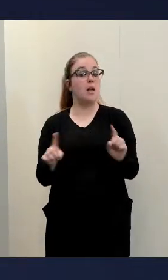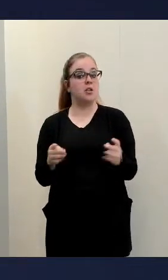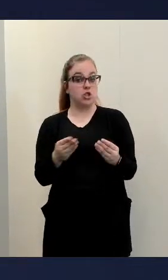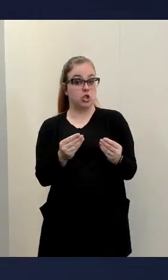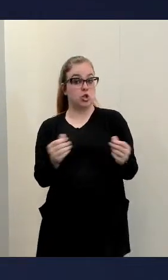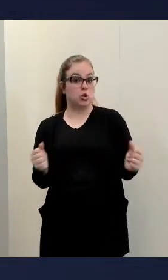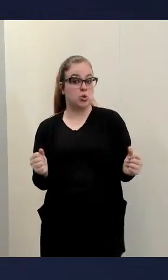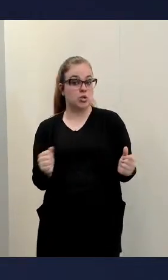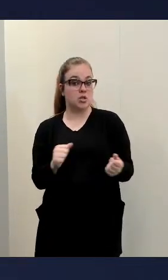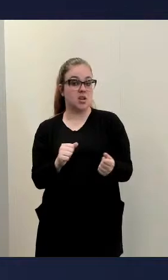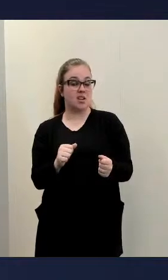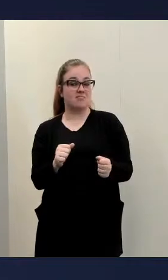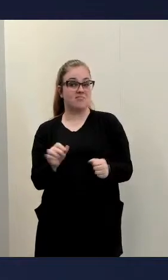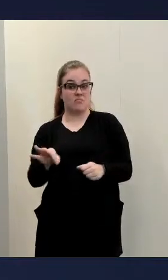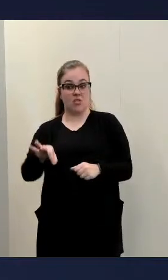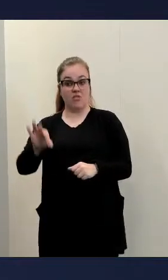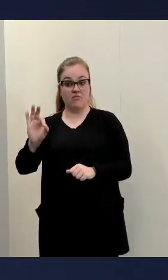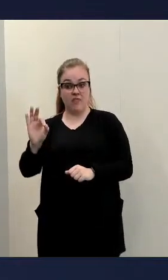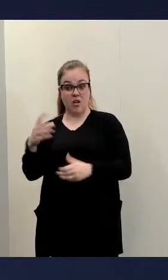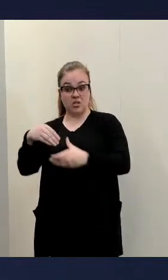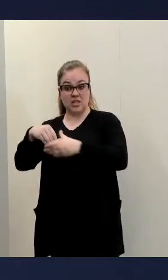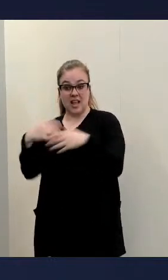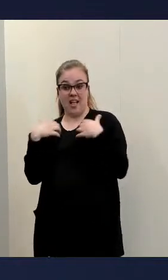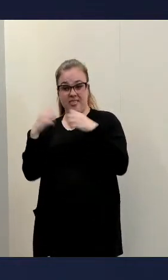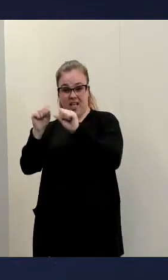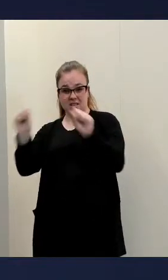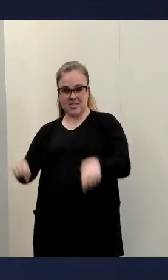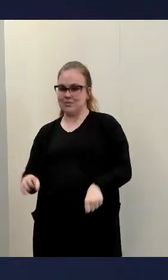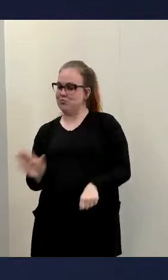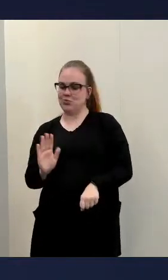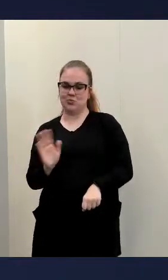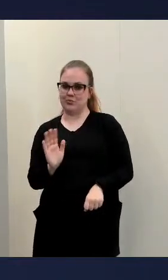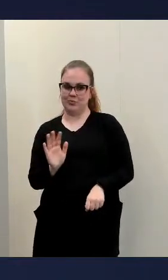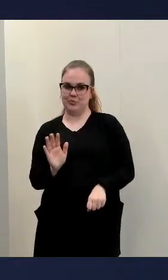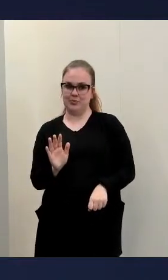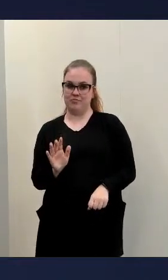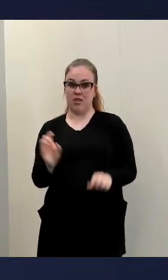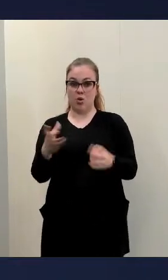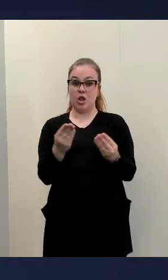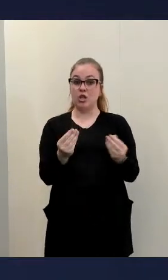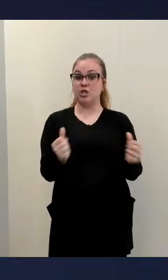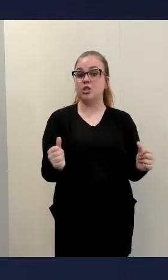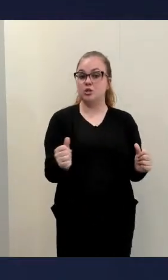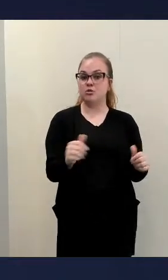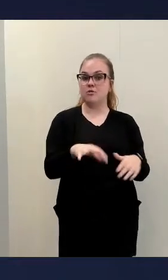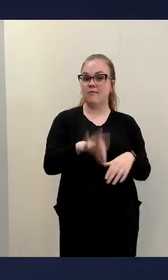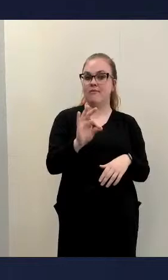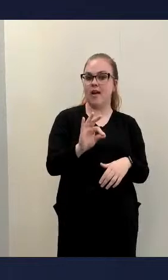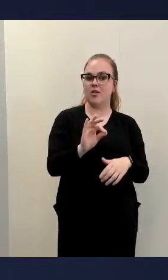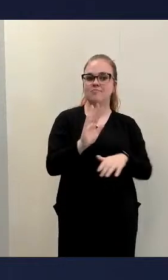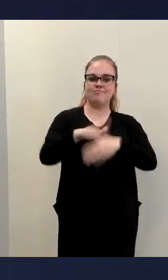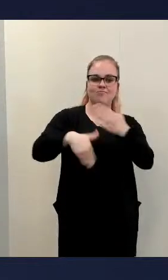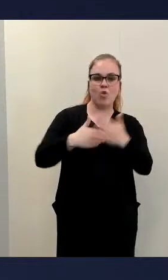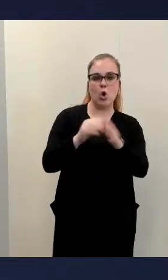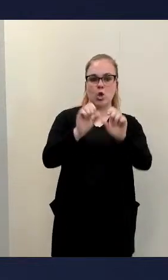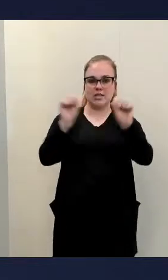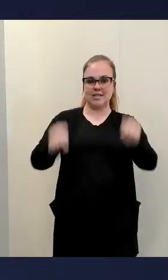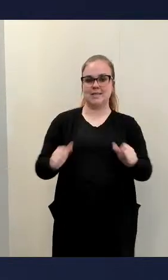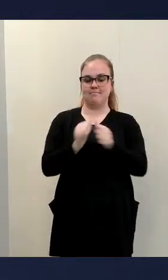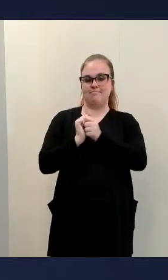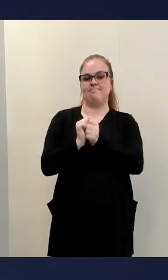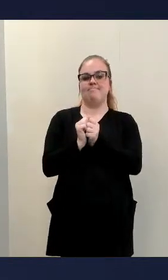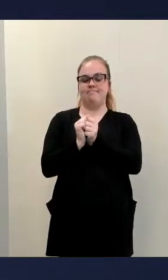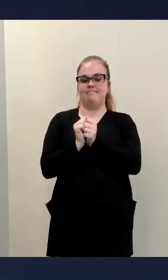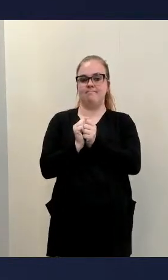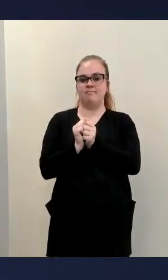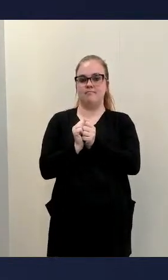solution cannot be found only within the healthcare system. The solution is found within every system. The social